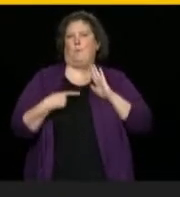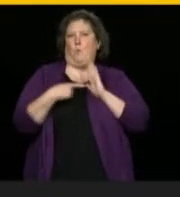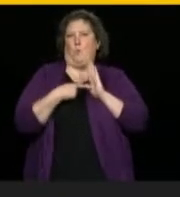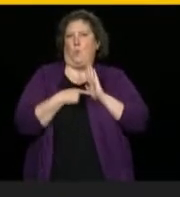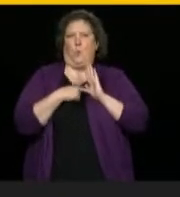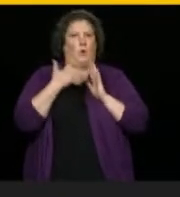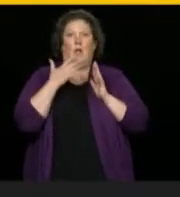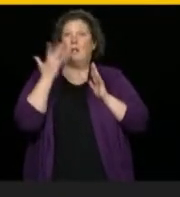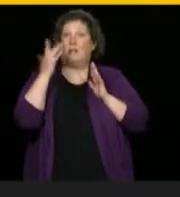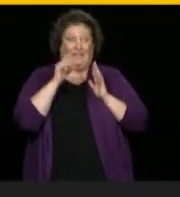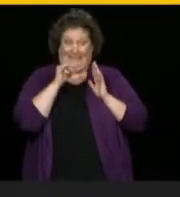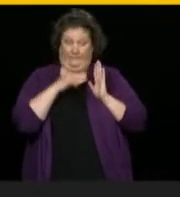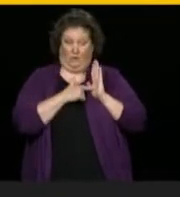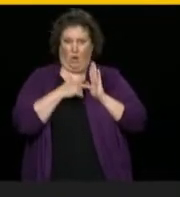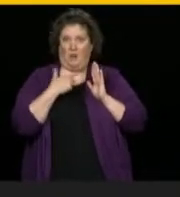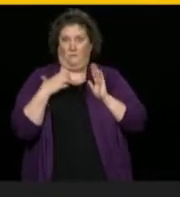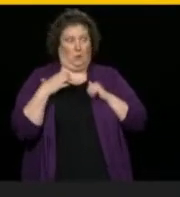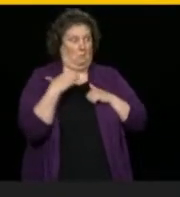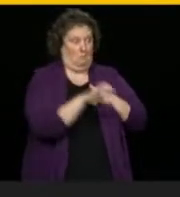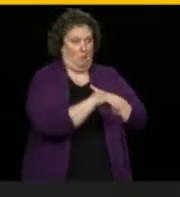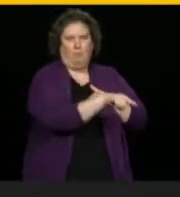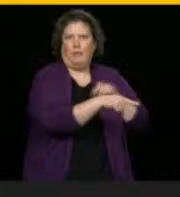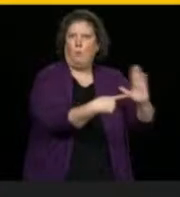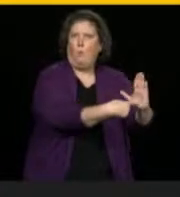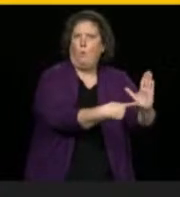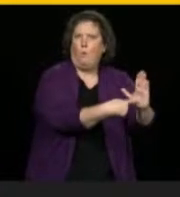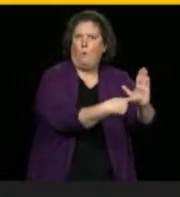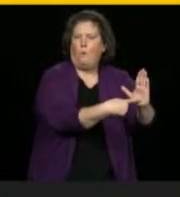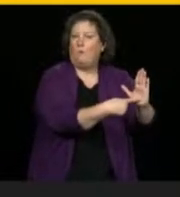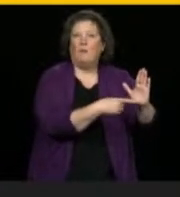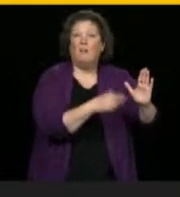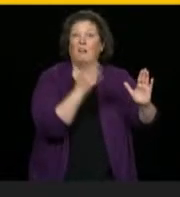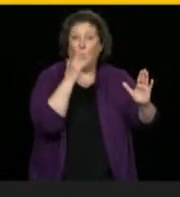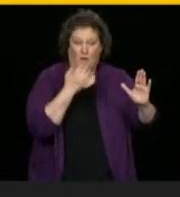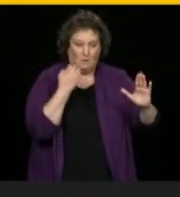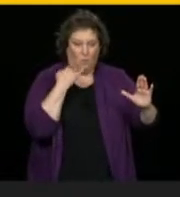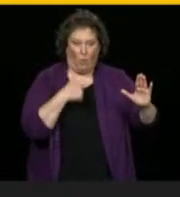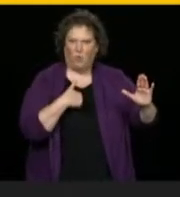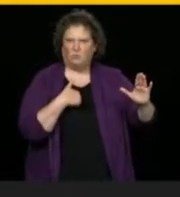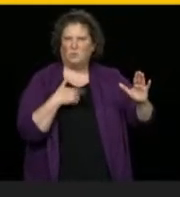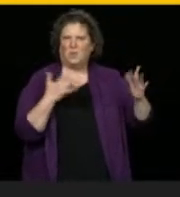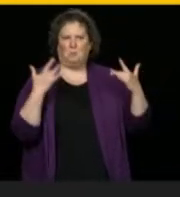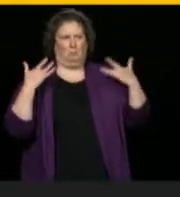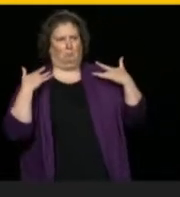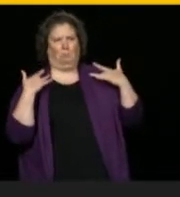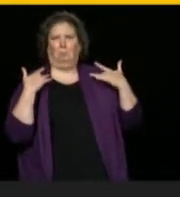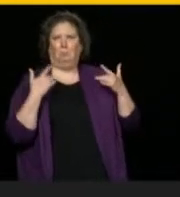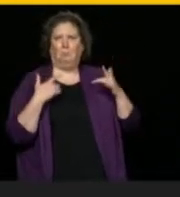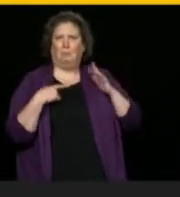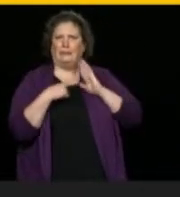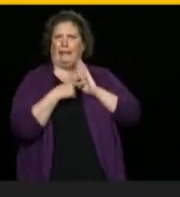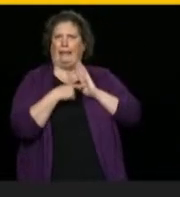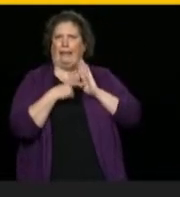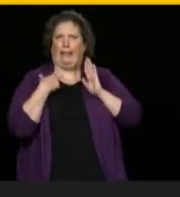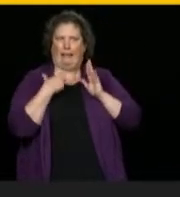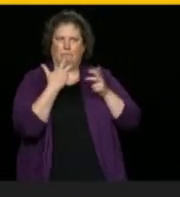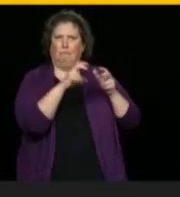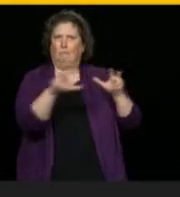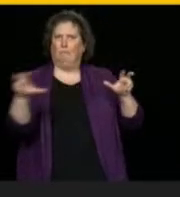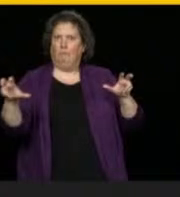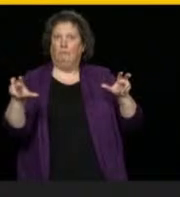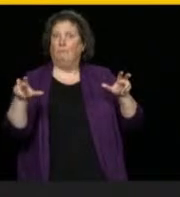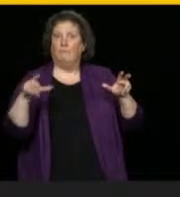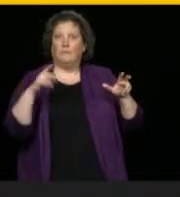government hadn't taken on significant debt in order to send money to Canadians to